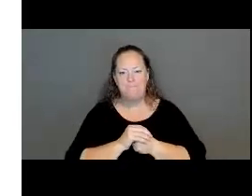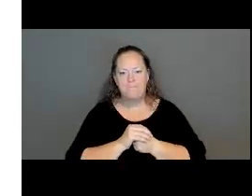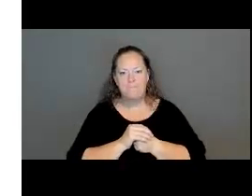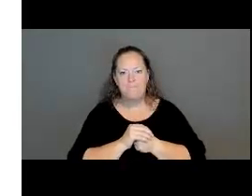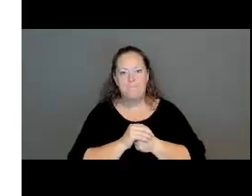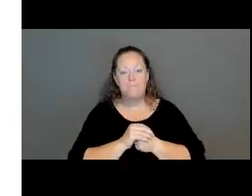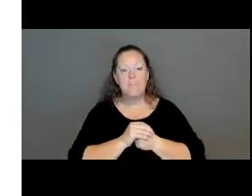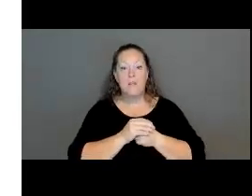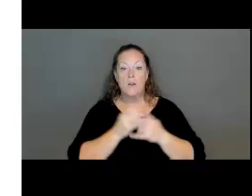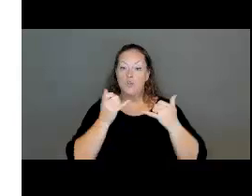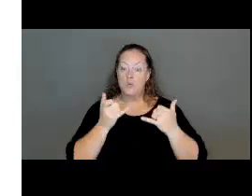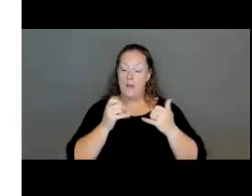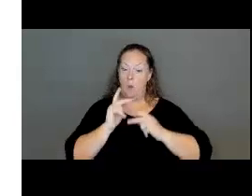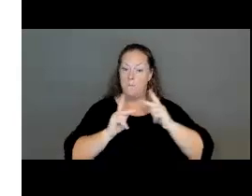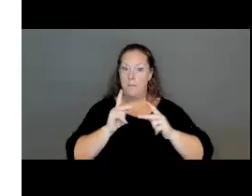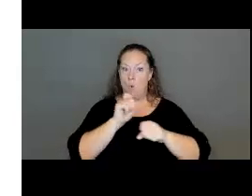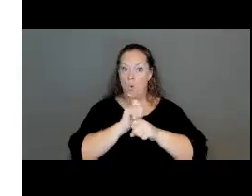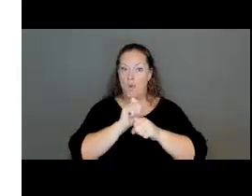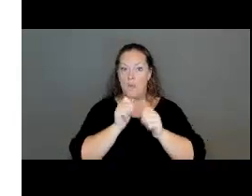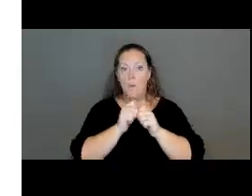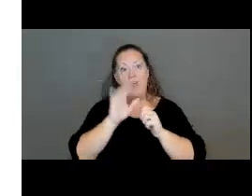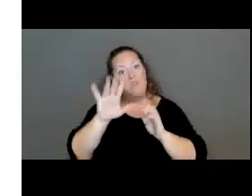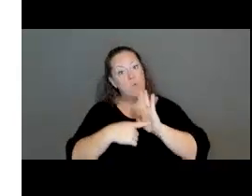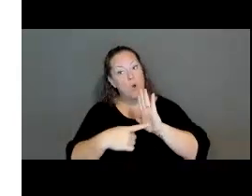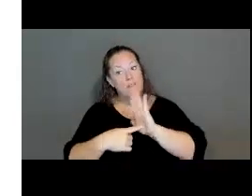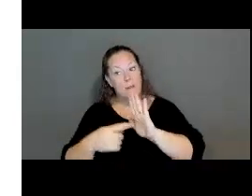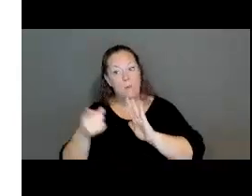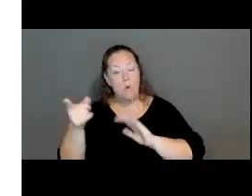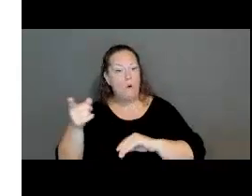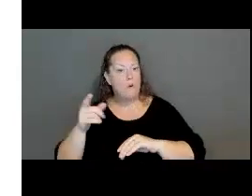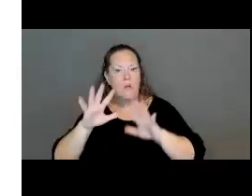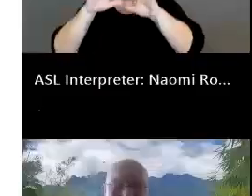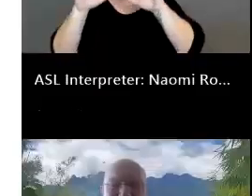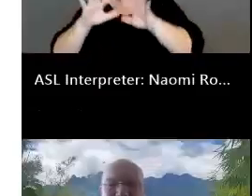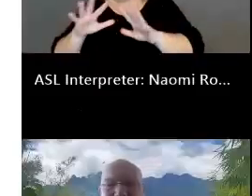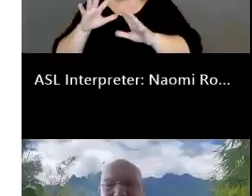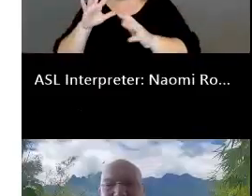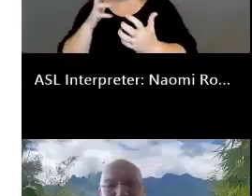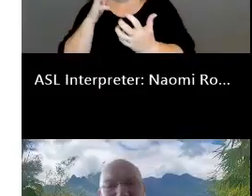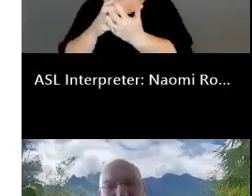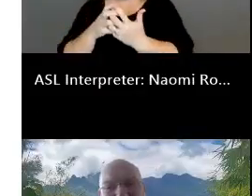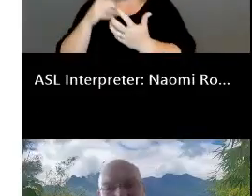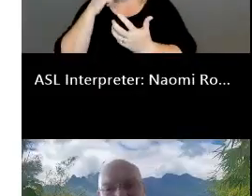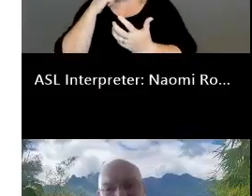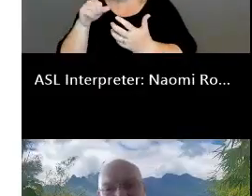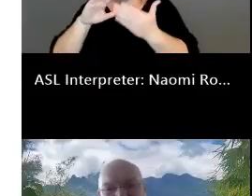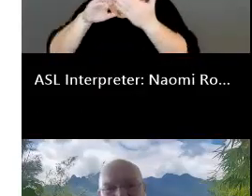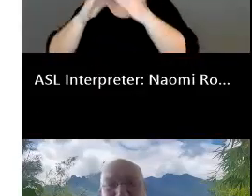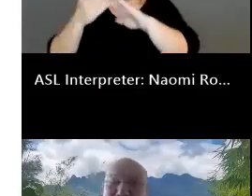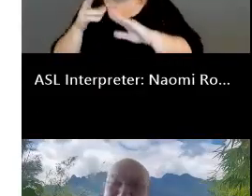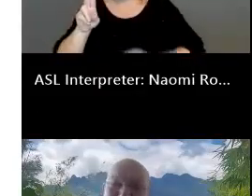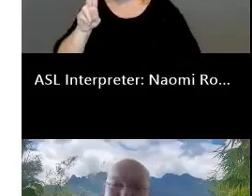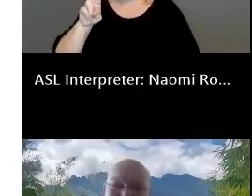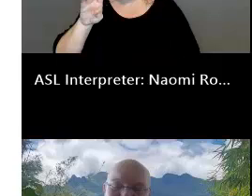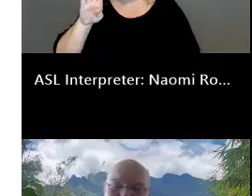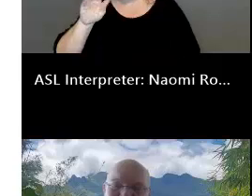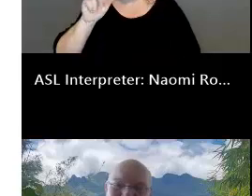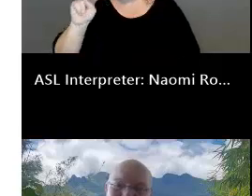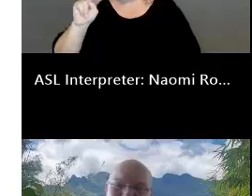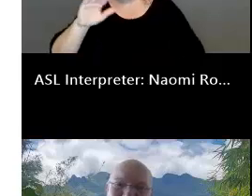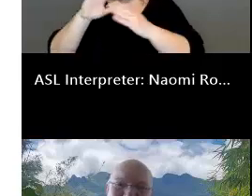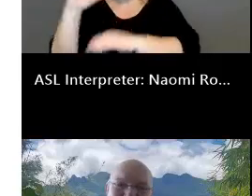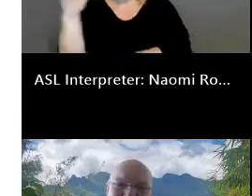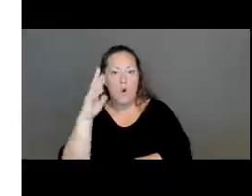folks that are working with, for example, climate adaptation in urban forests, climate adaptation in the Hawaiian